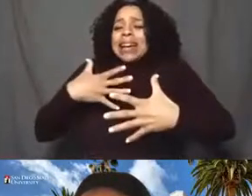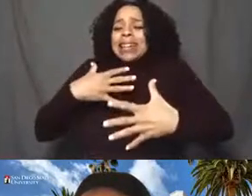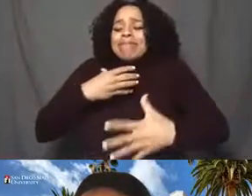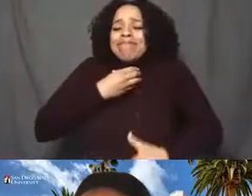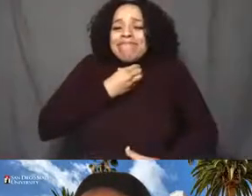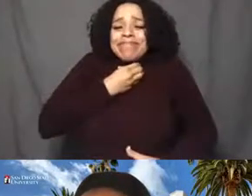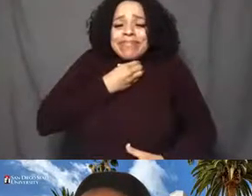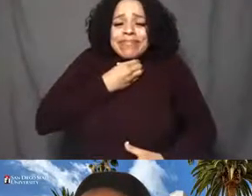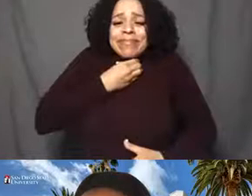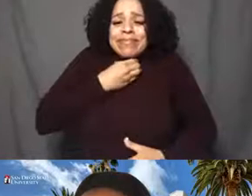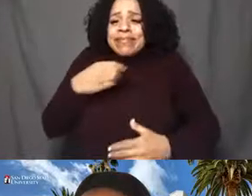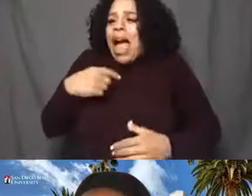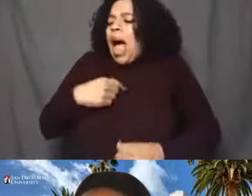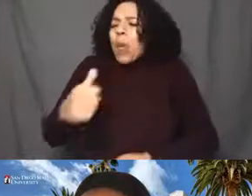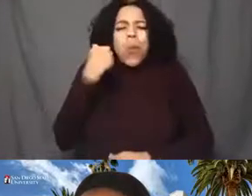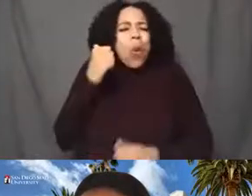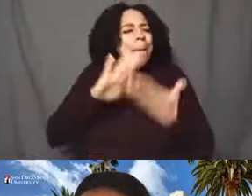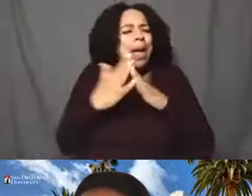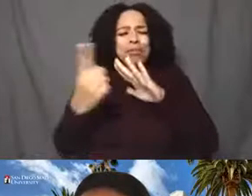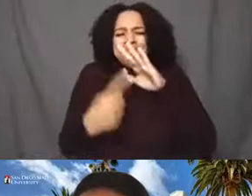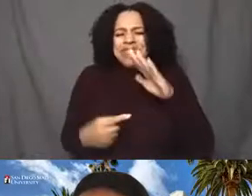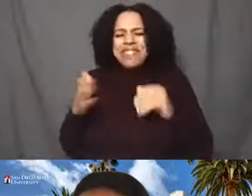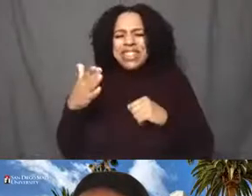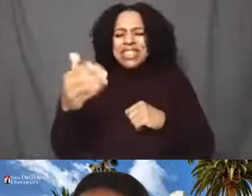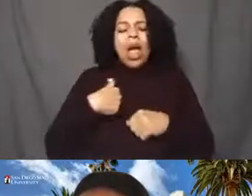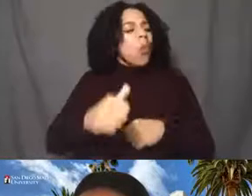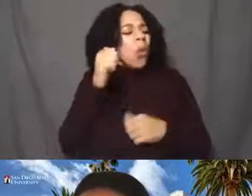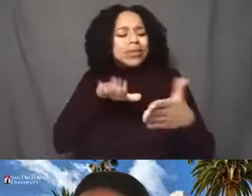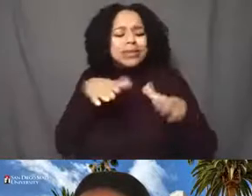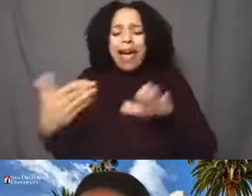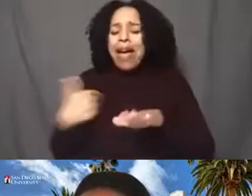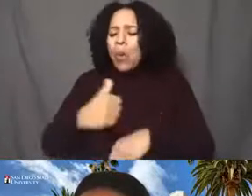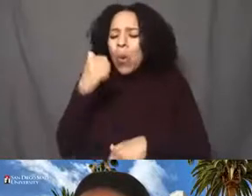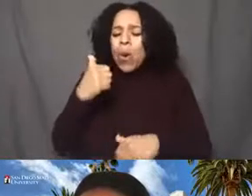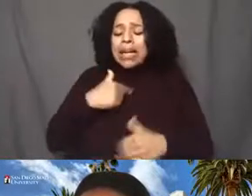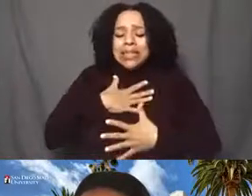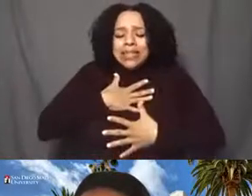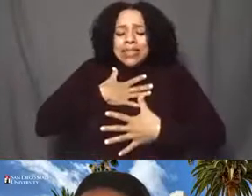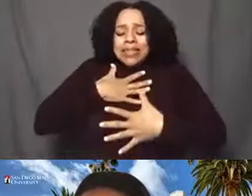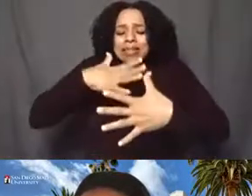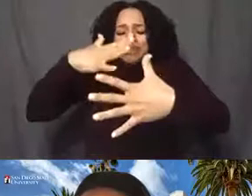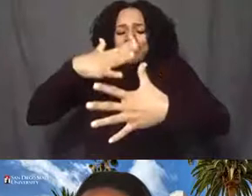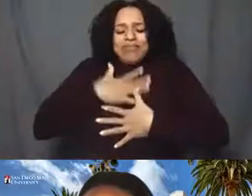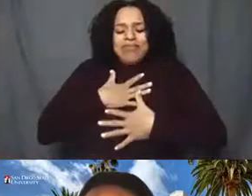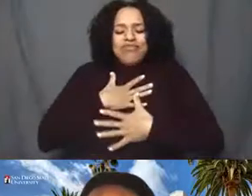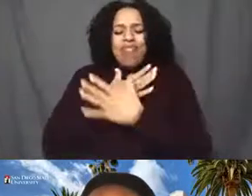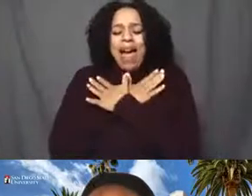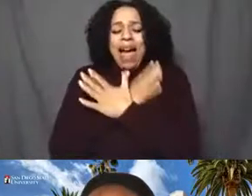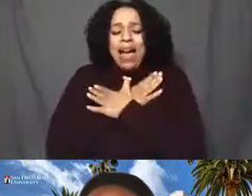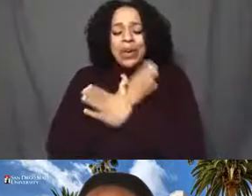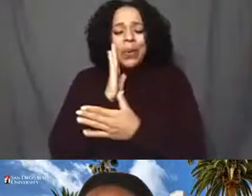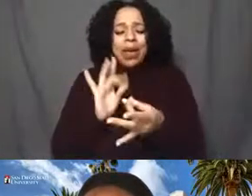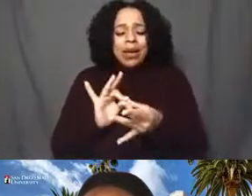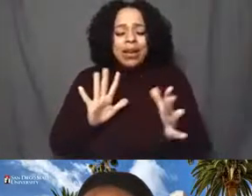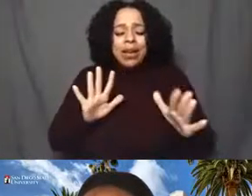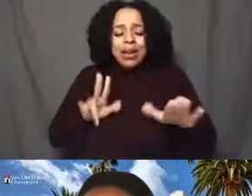be another drowning fish, that I will not die in this canal. I heard that if you just take a deep breath and relax, the human body will naturally float on top